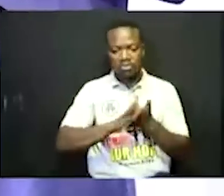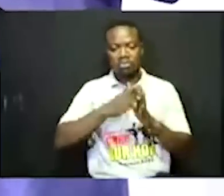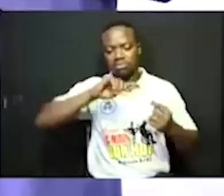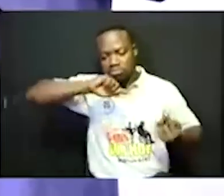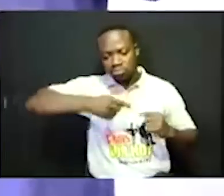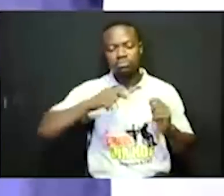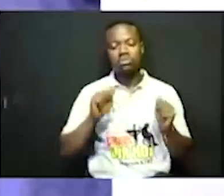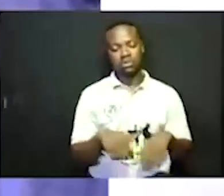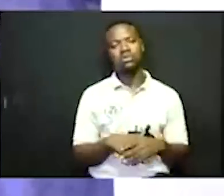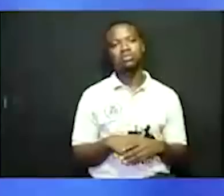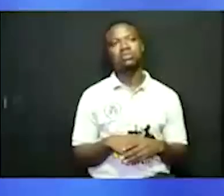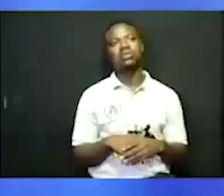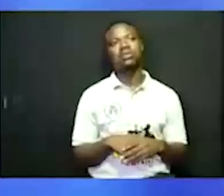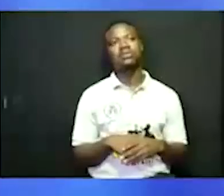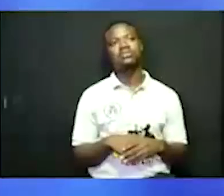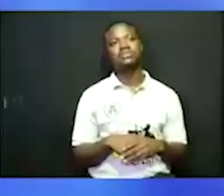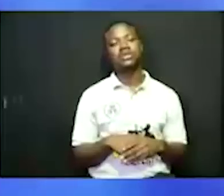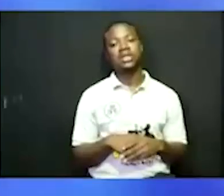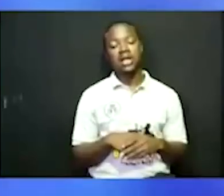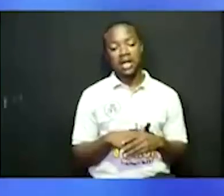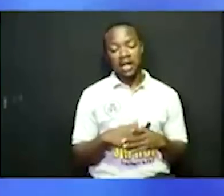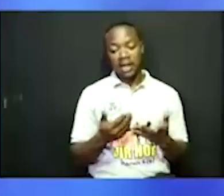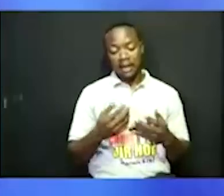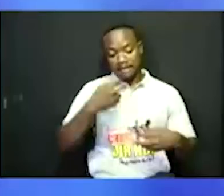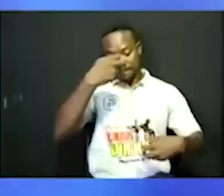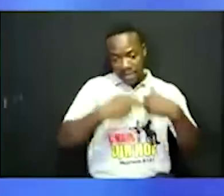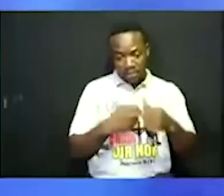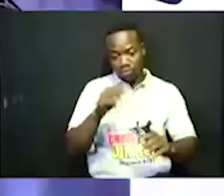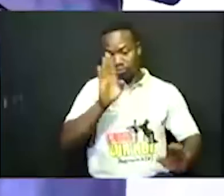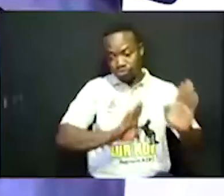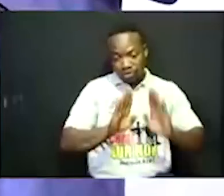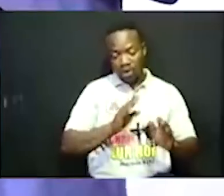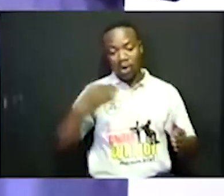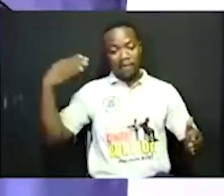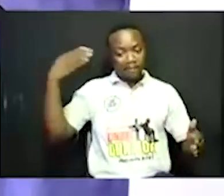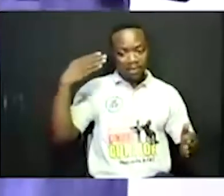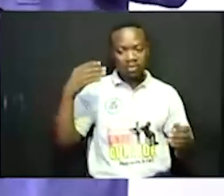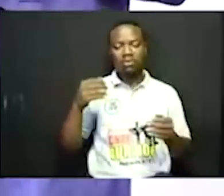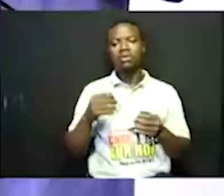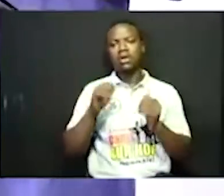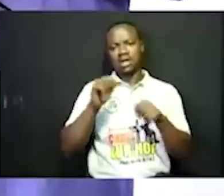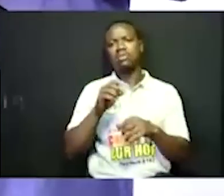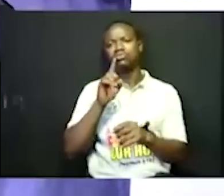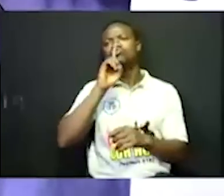Offenses could be real or imaginary. We